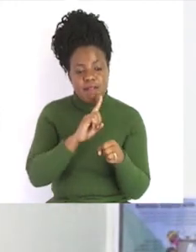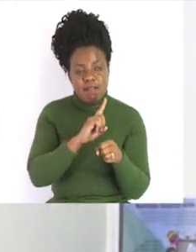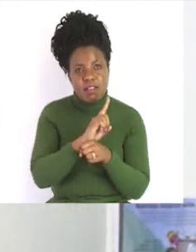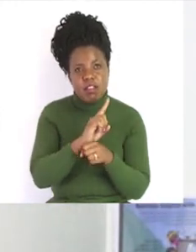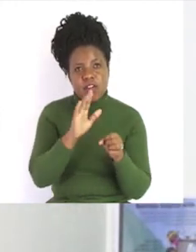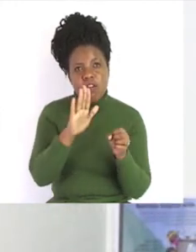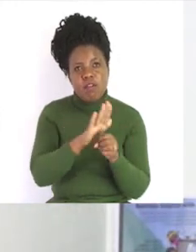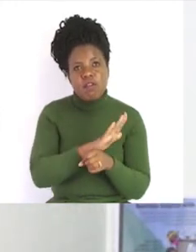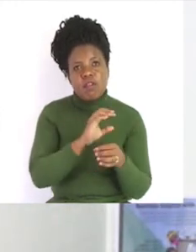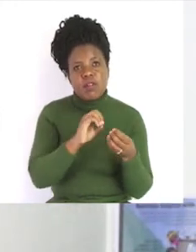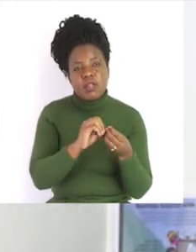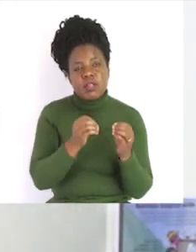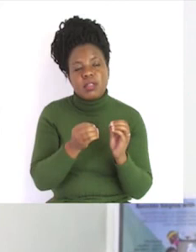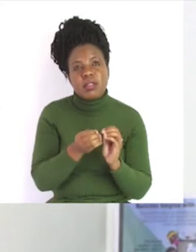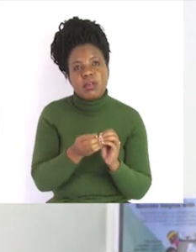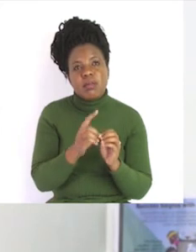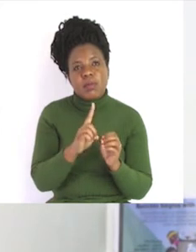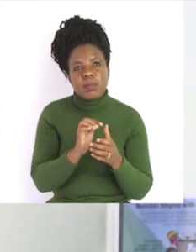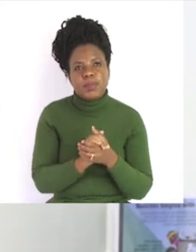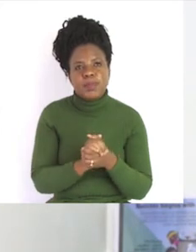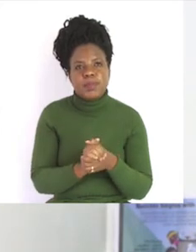How then do I write